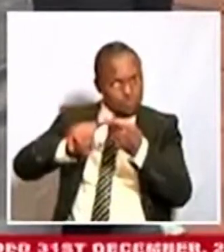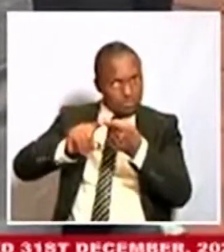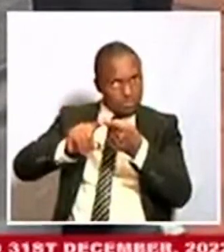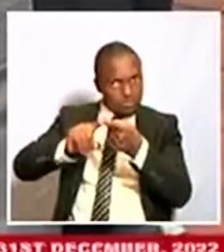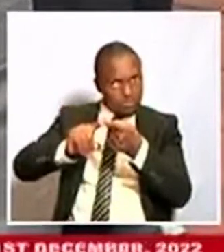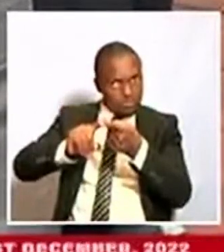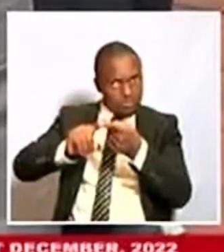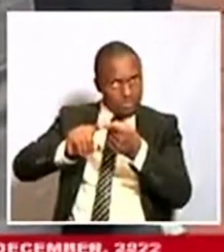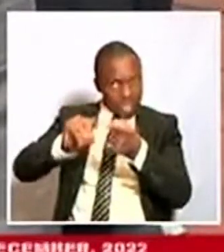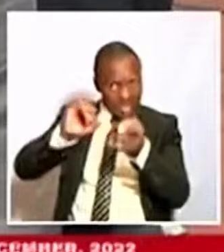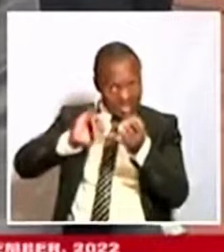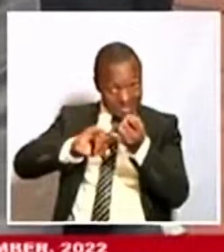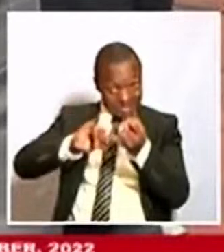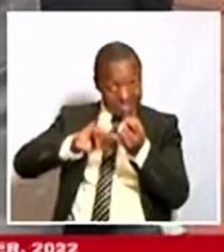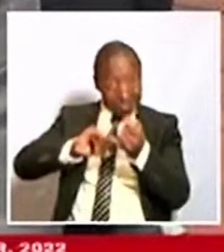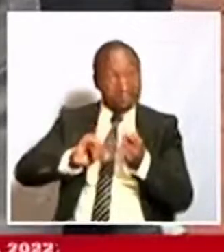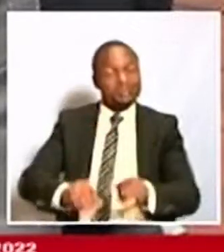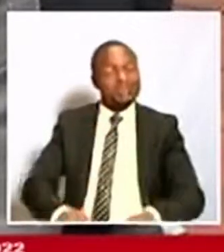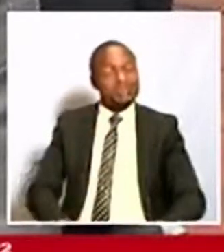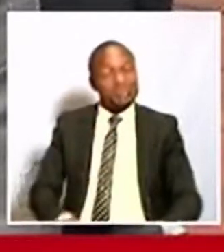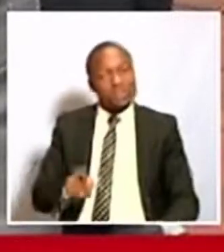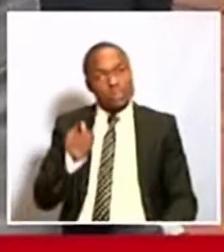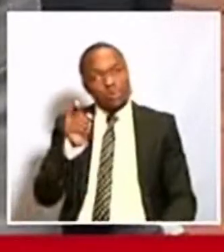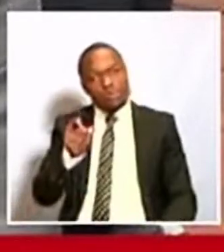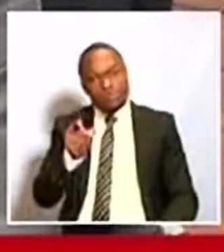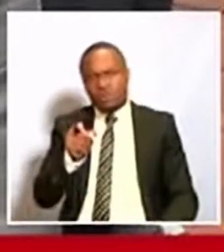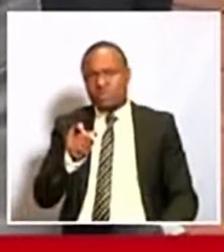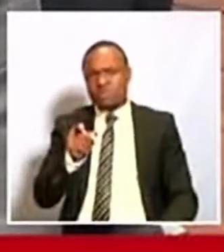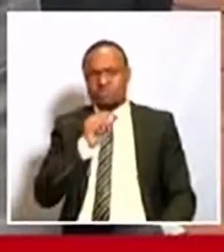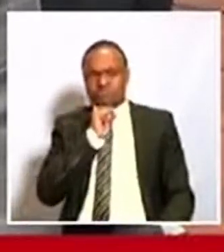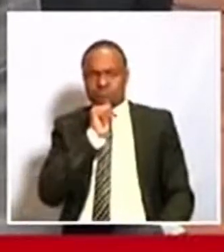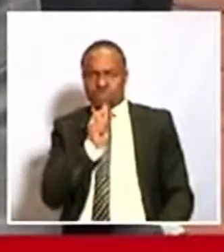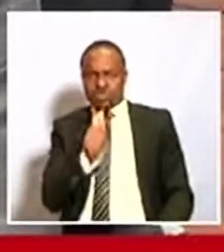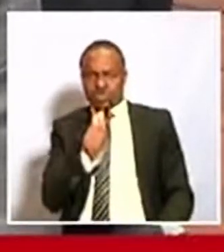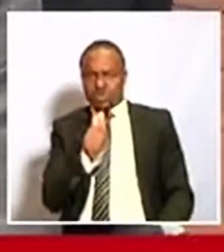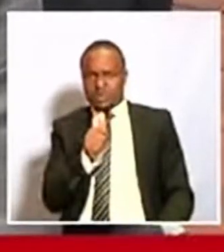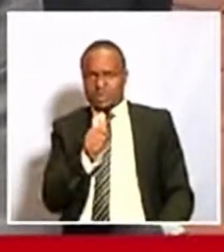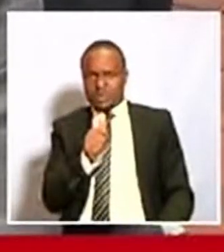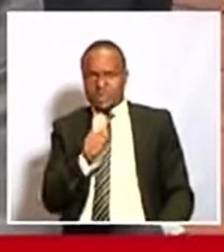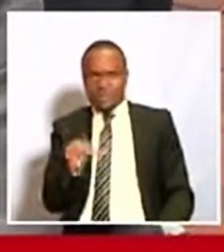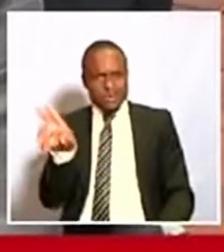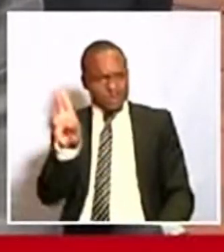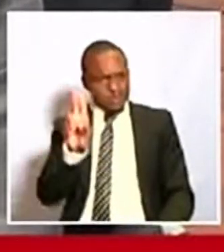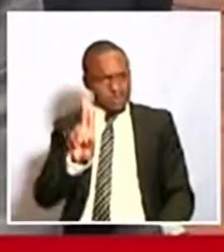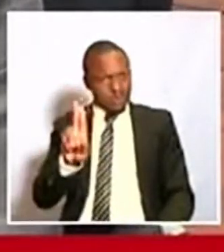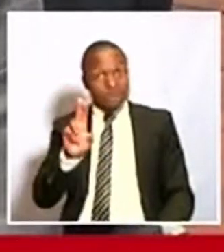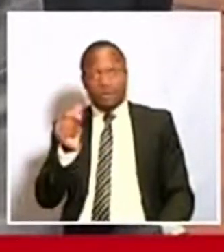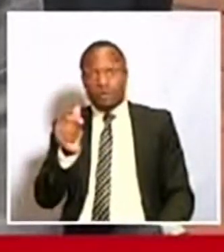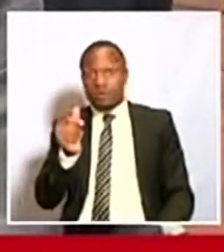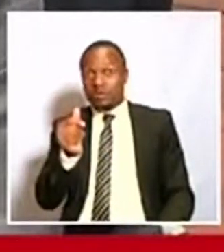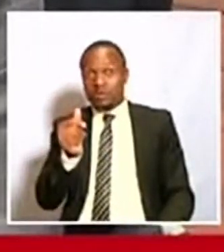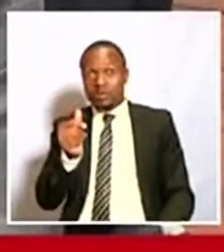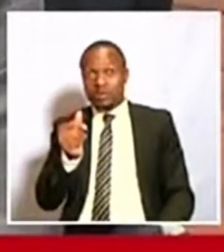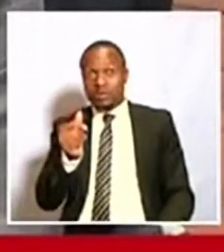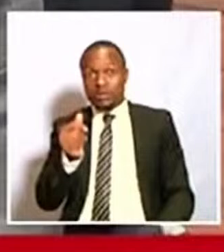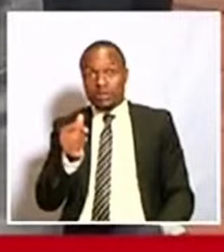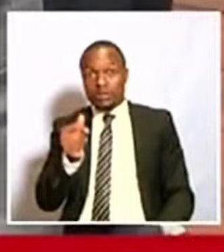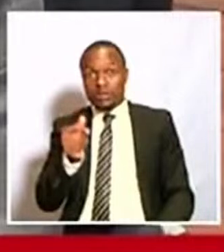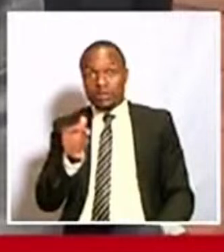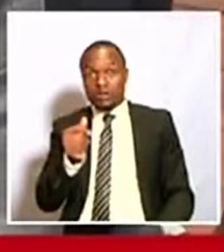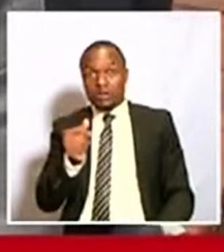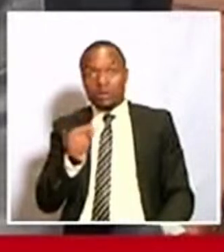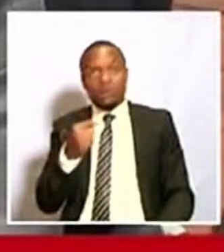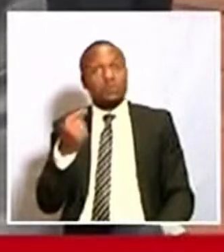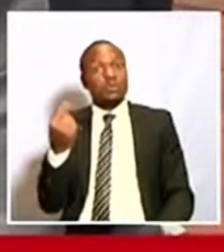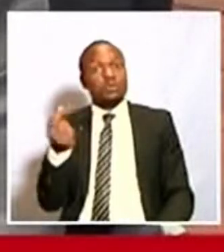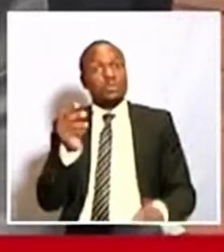to September, you had not spent any money other than for the sitting of the CDF on